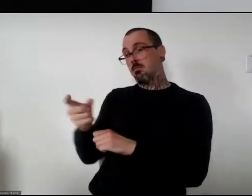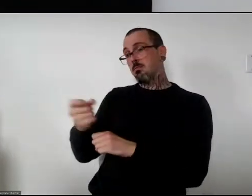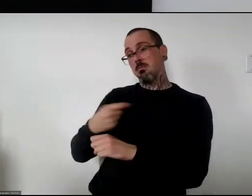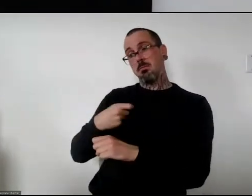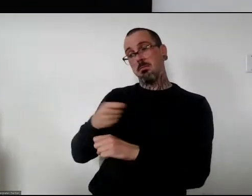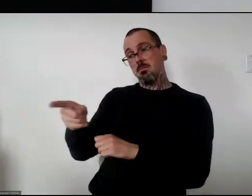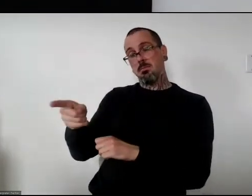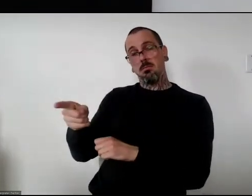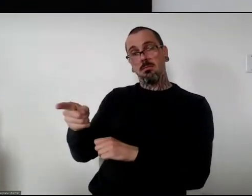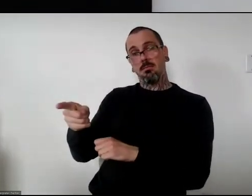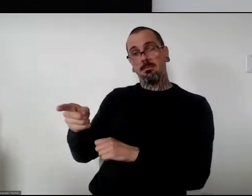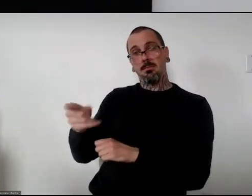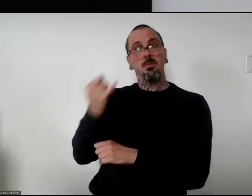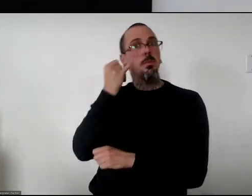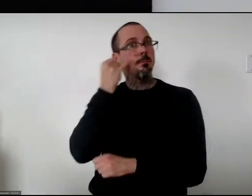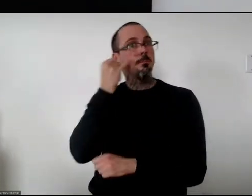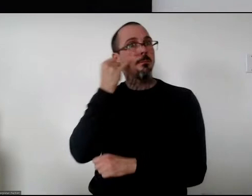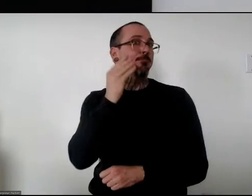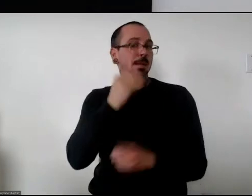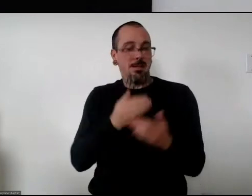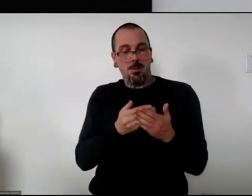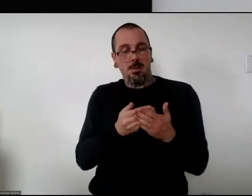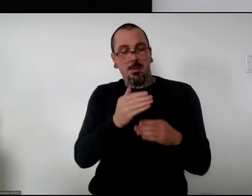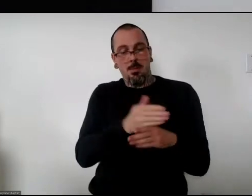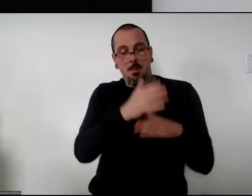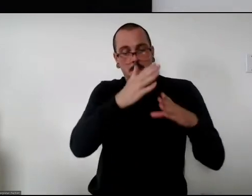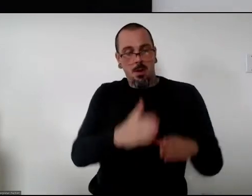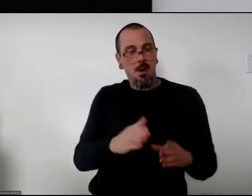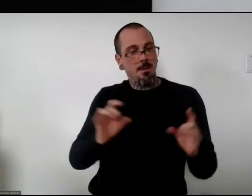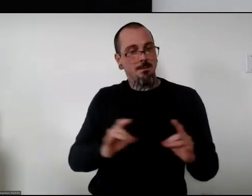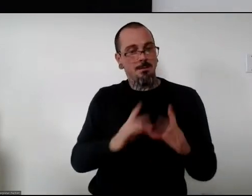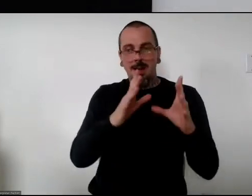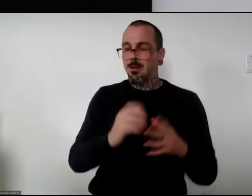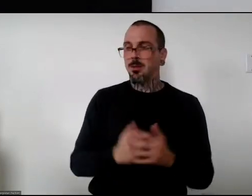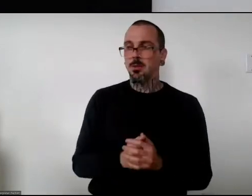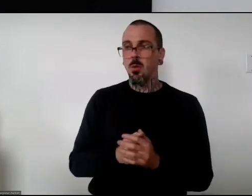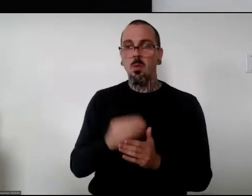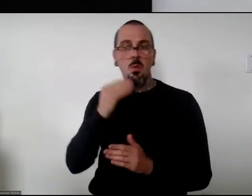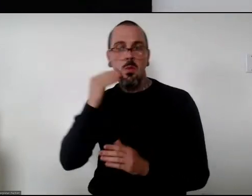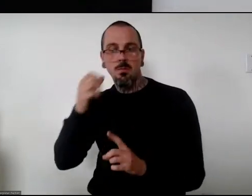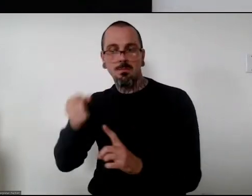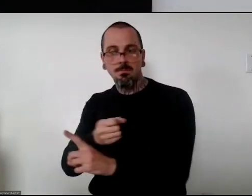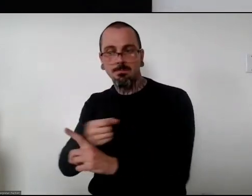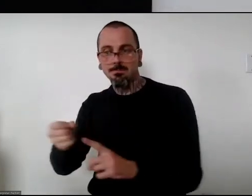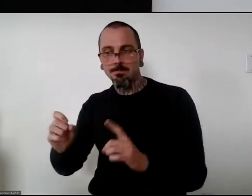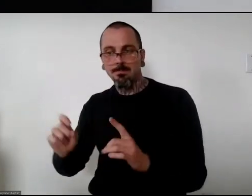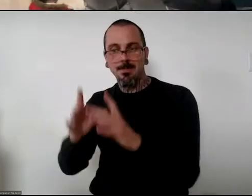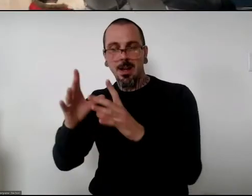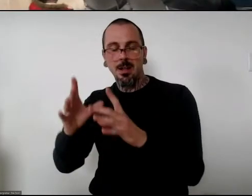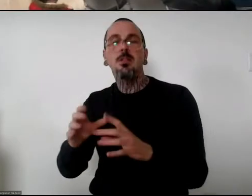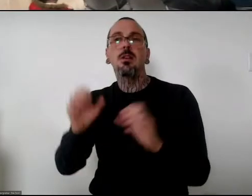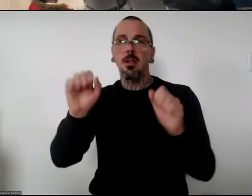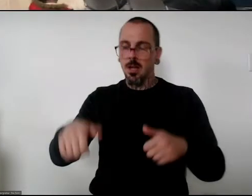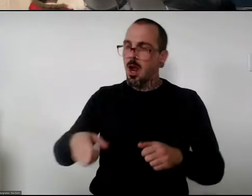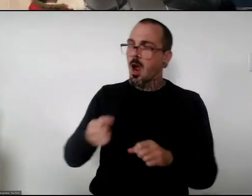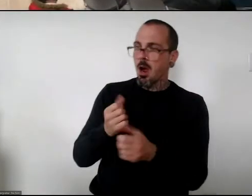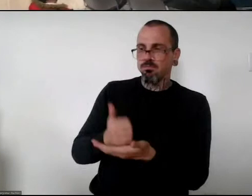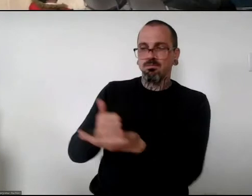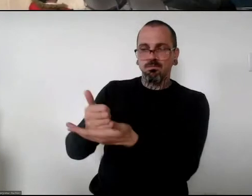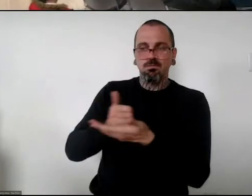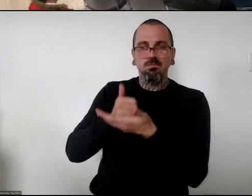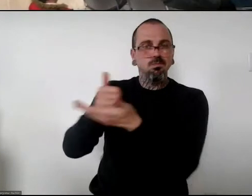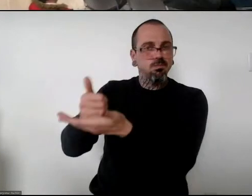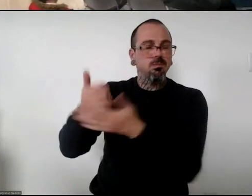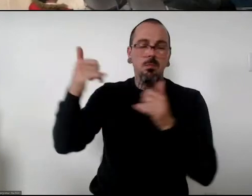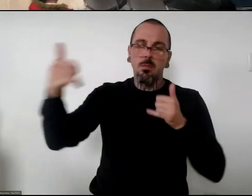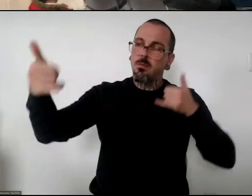intimate partner violence here in our province. While I can point out that what we've done and what we'll continue to do to